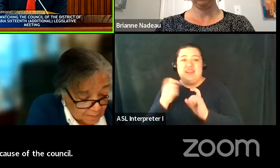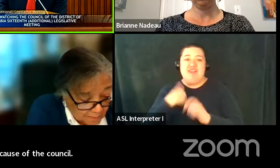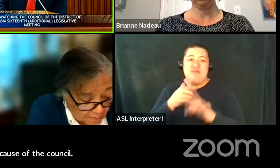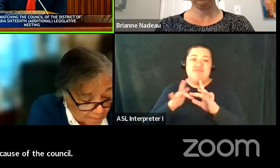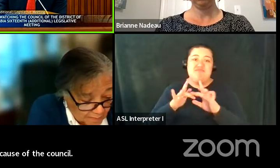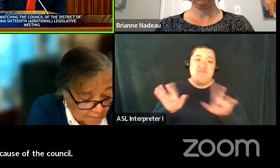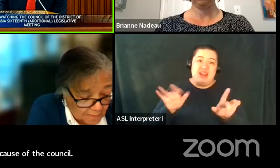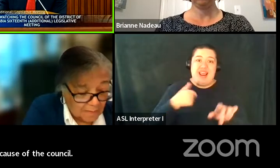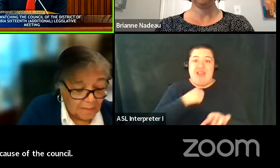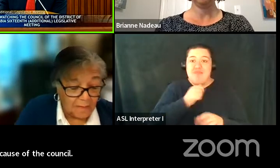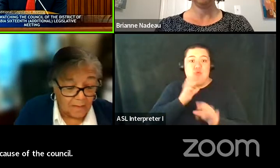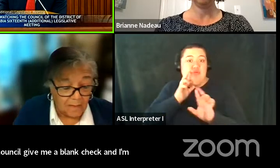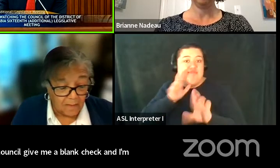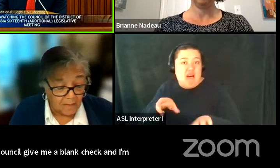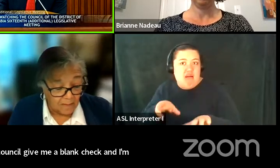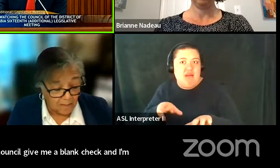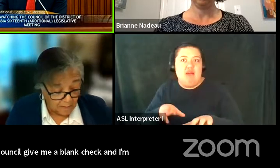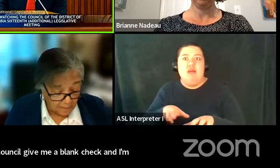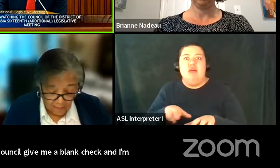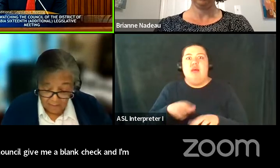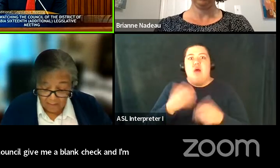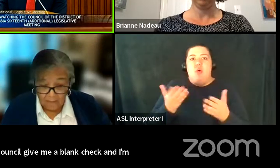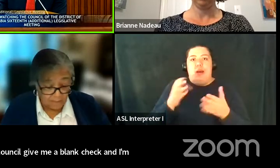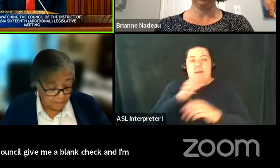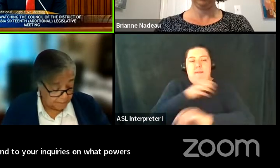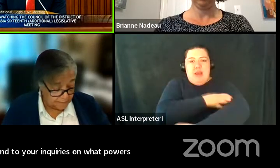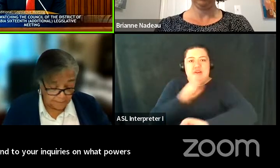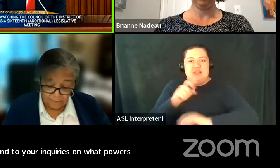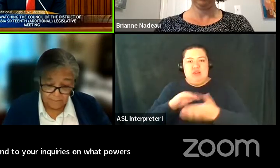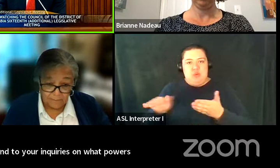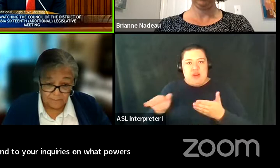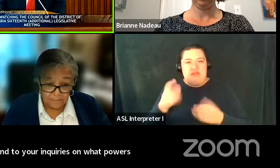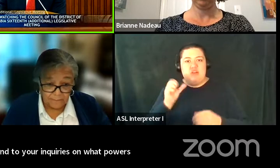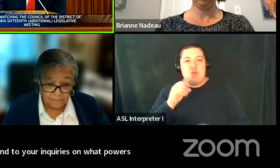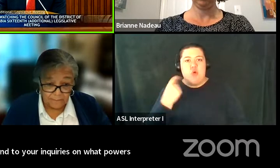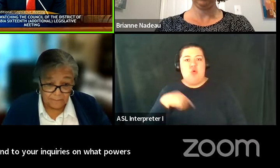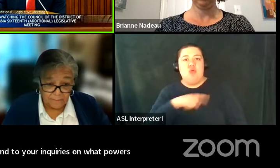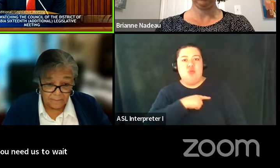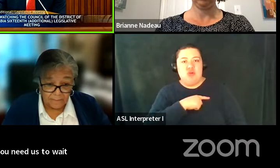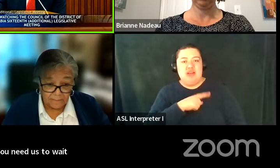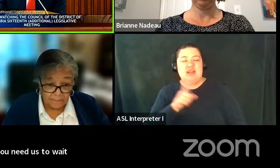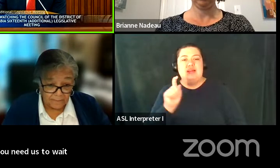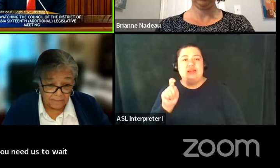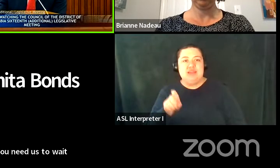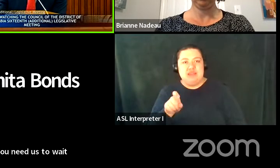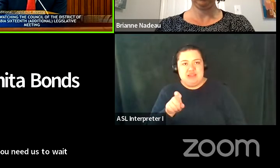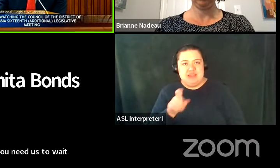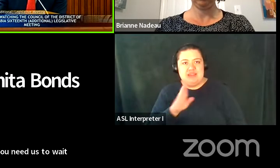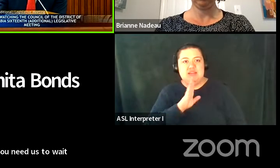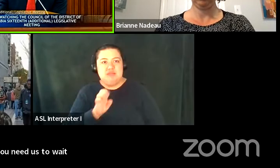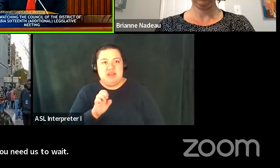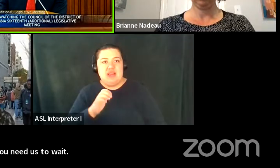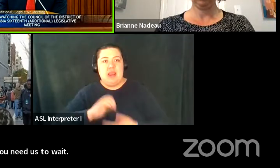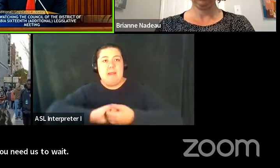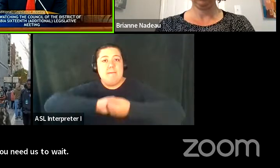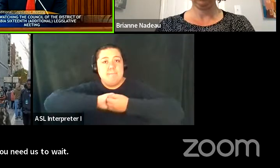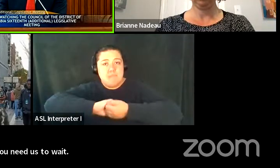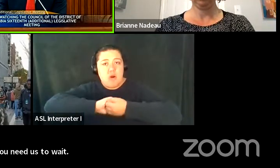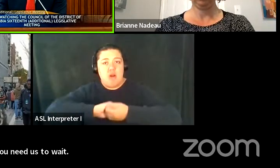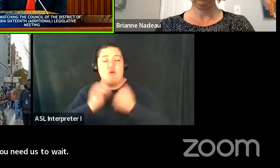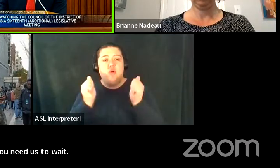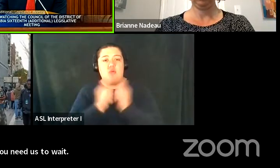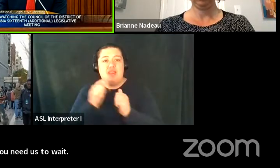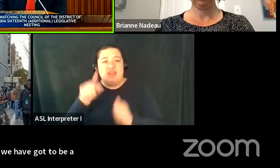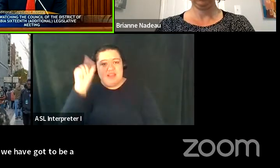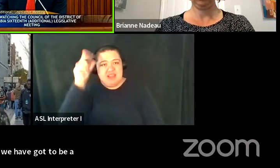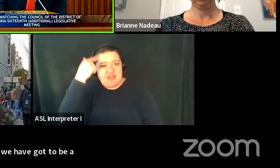to your inquiries on what powers you need us to waive. So we have got to be a partner in this government, but